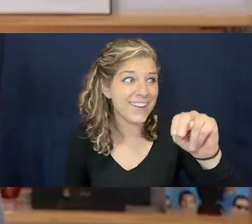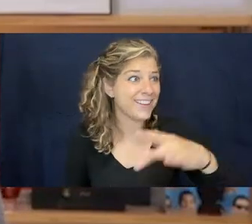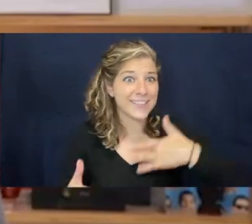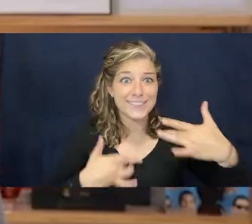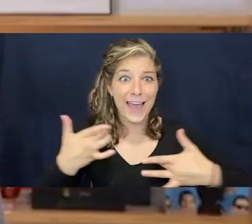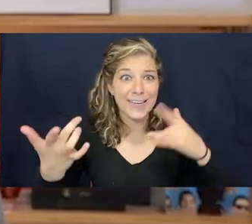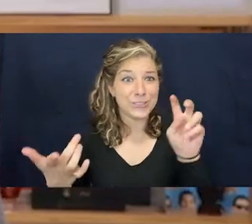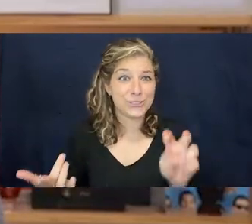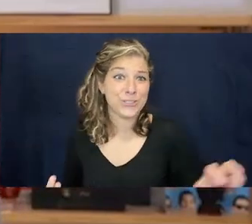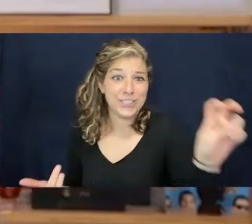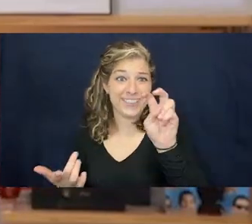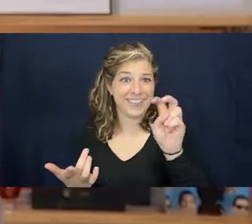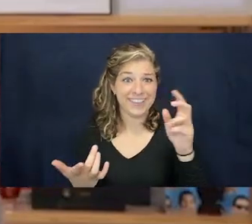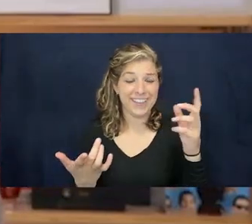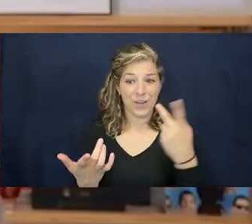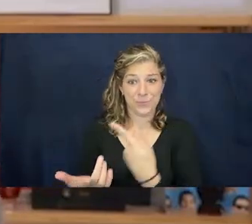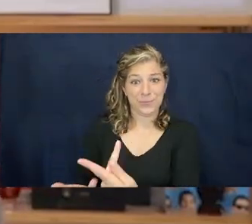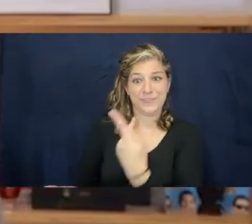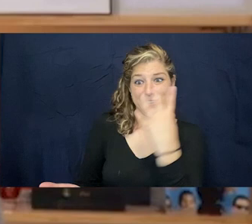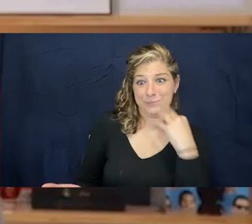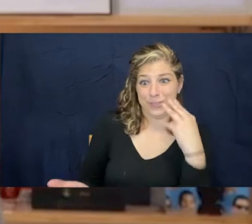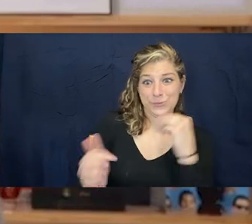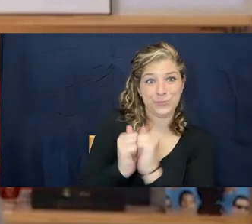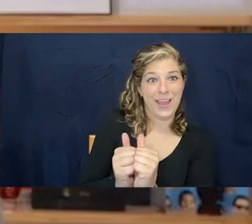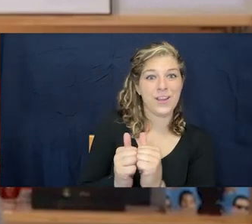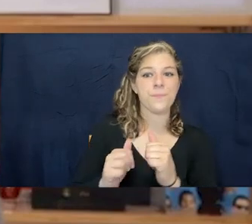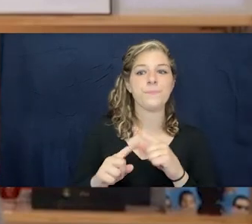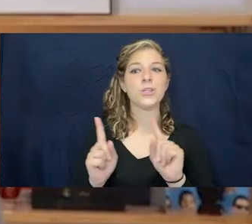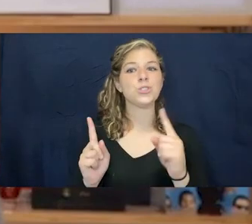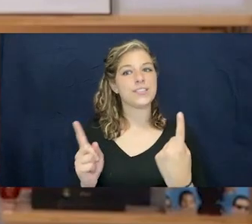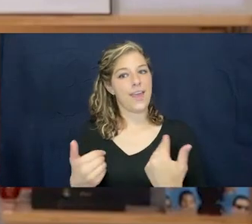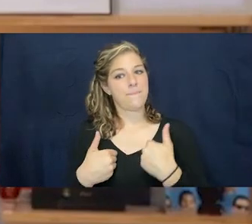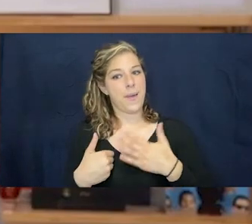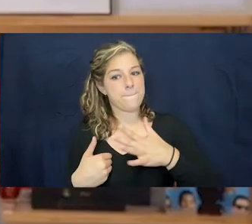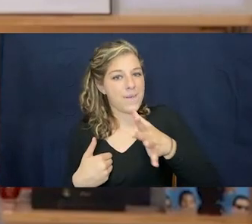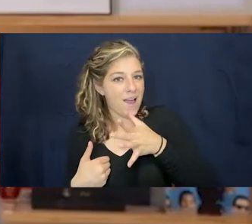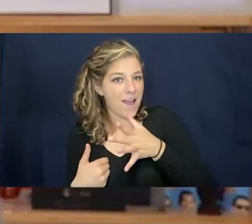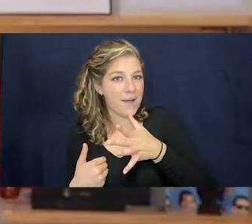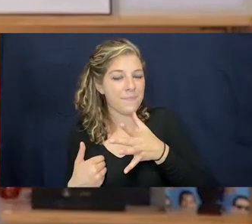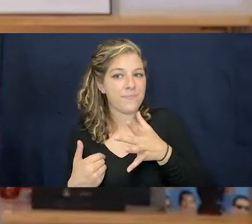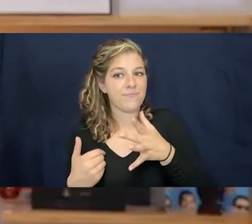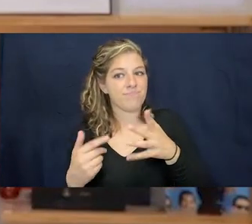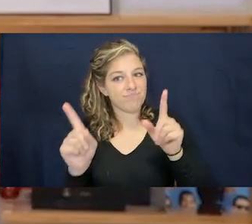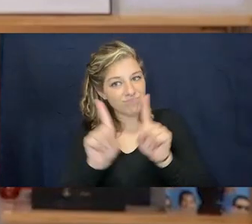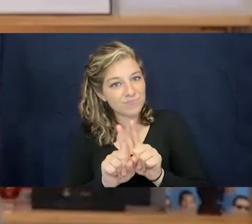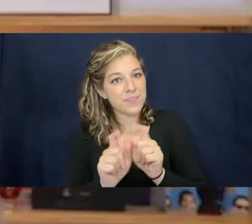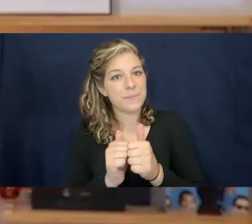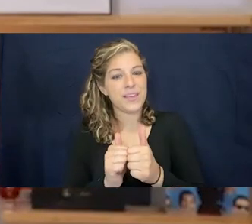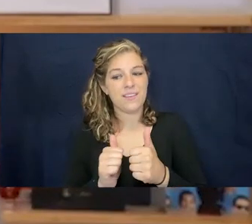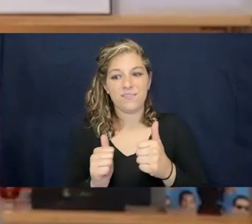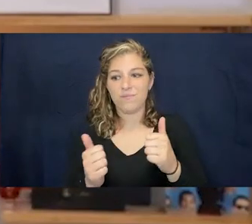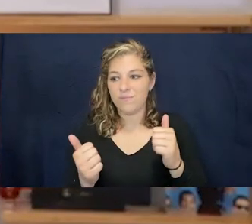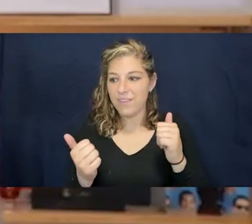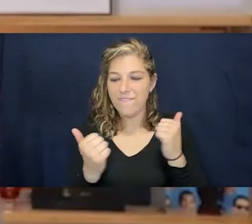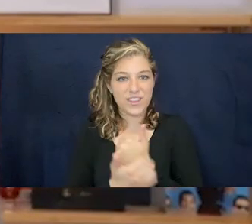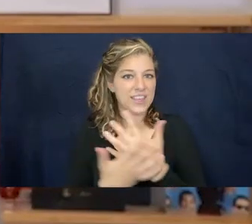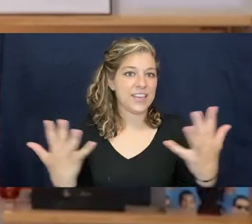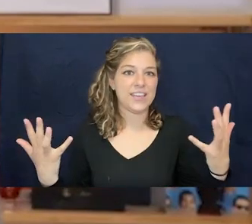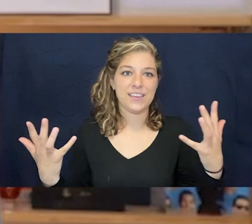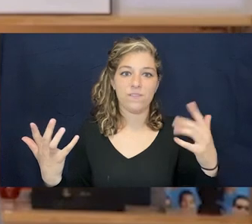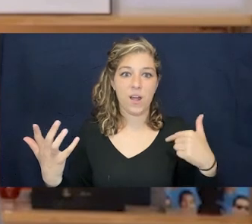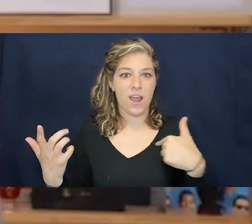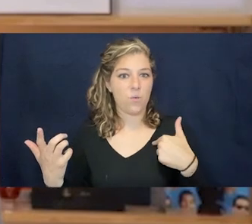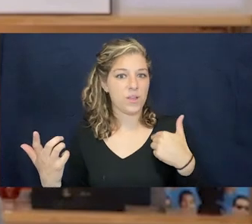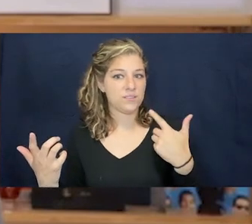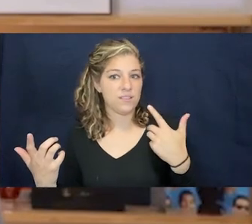fun and exciting rides that we've been on. But just to have my mom by my side through it all,